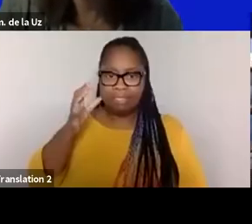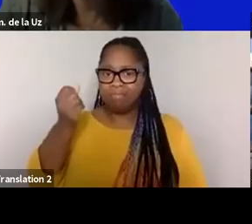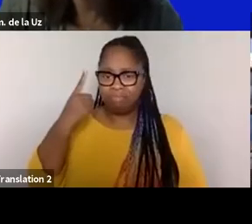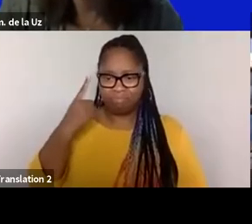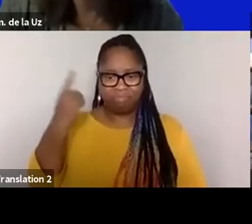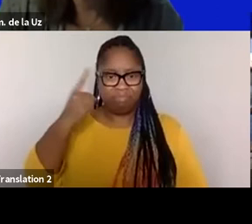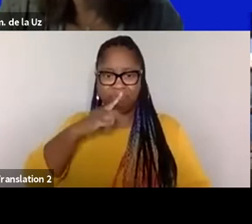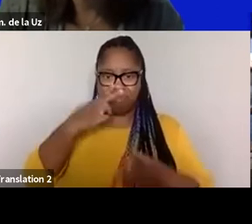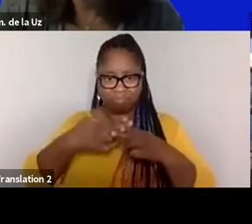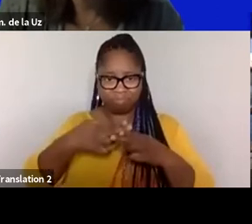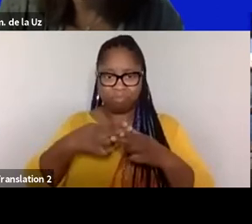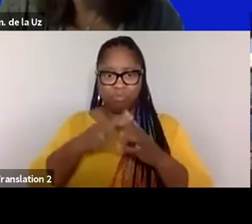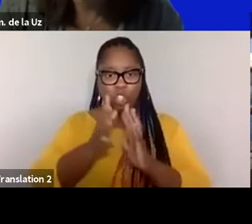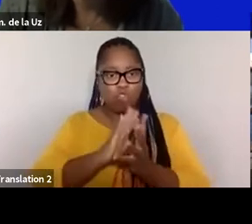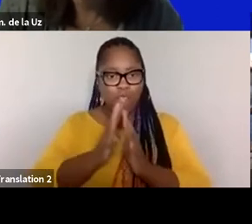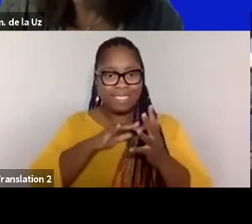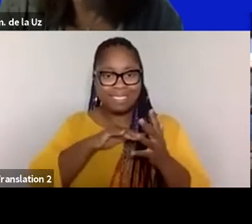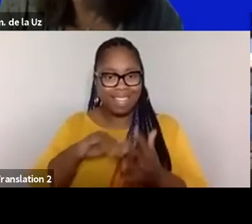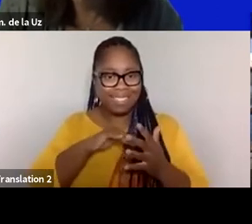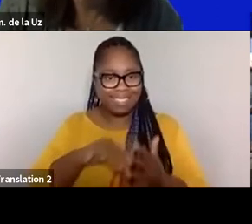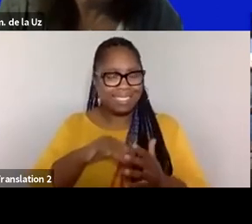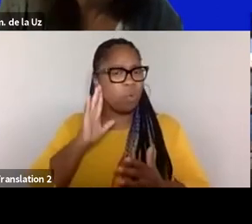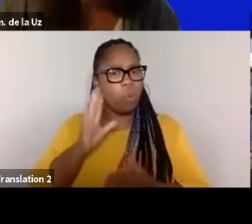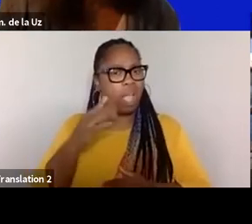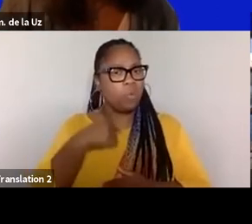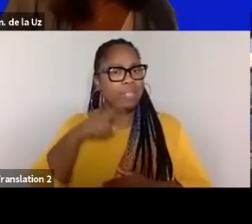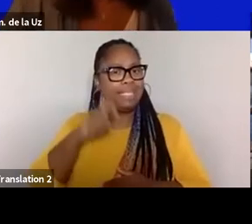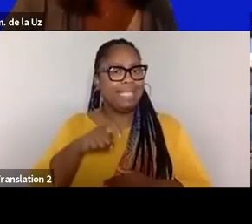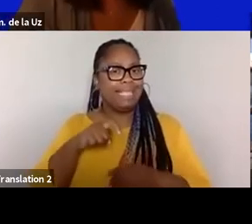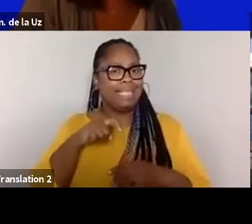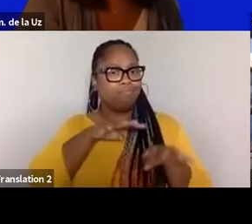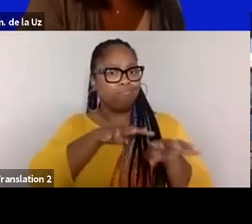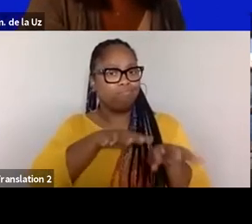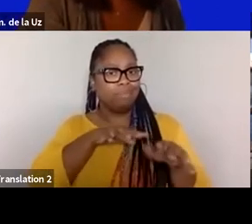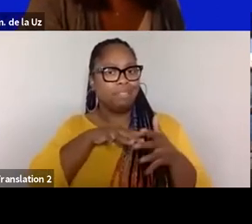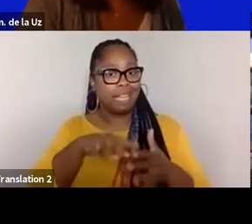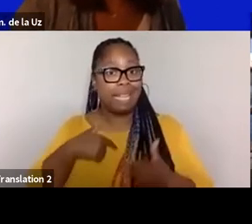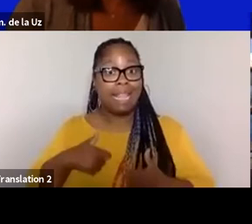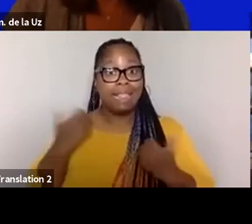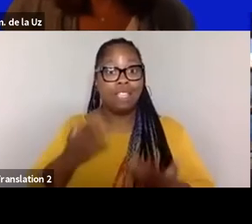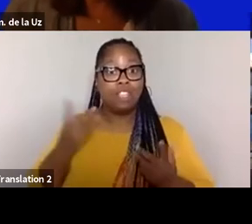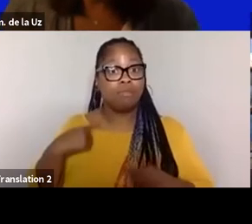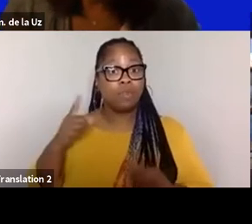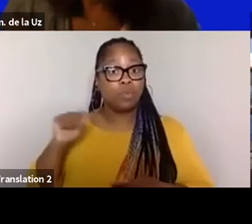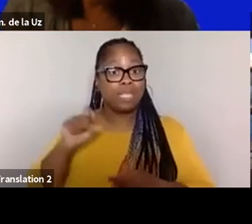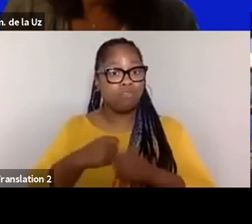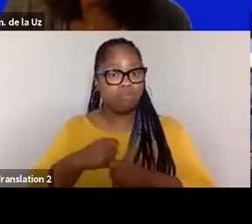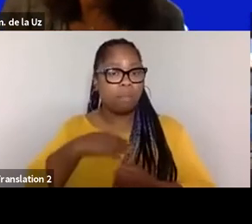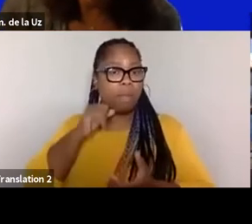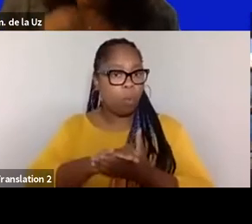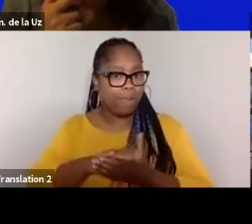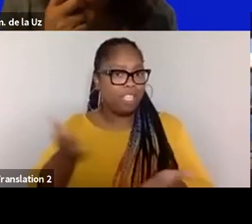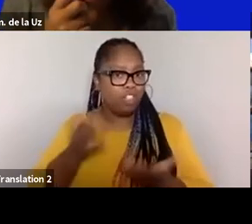of traffic studies and why there would be a traffic study. I'm a resident here for 20 years. My wife is a resident here for